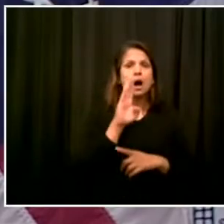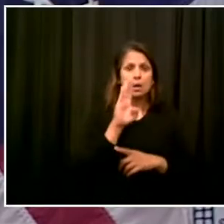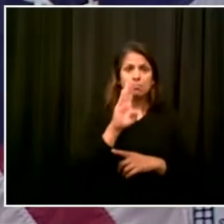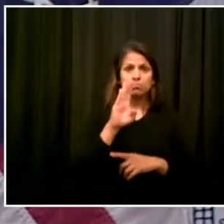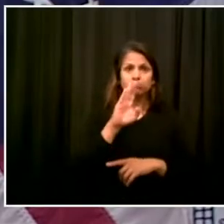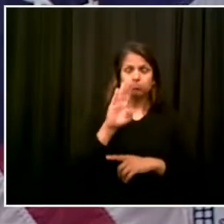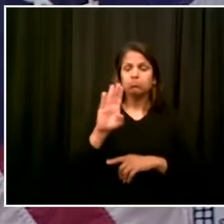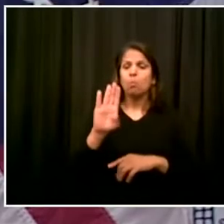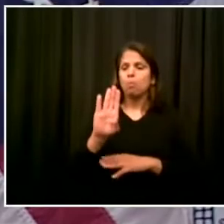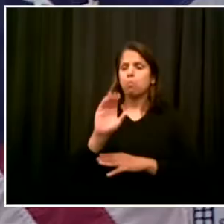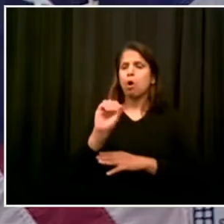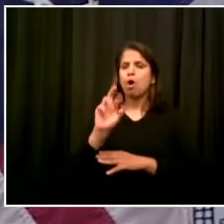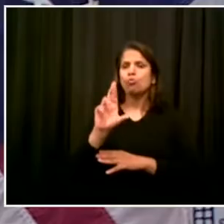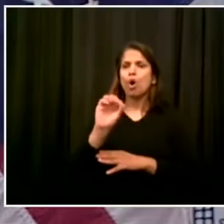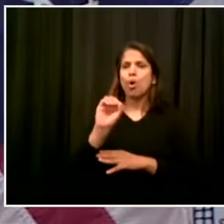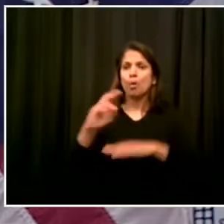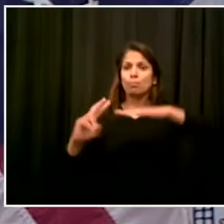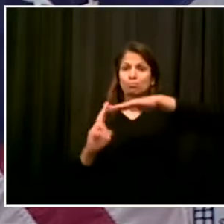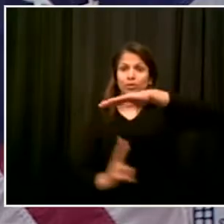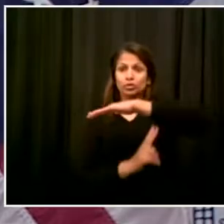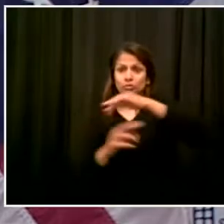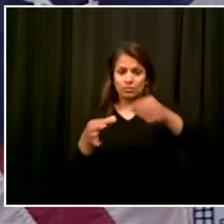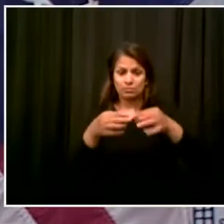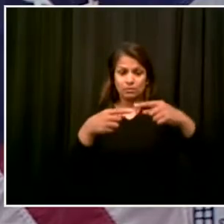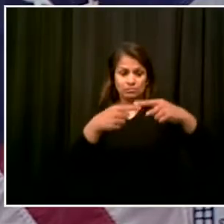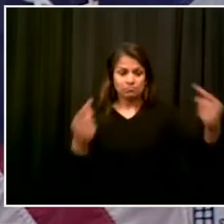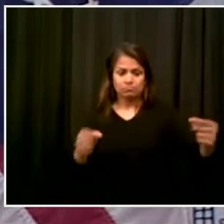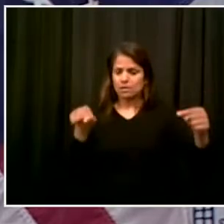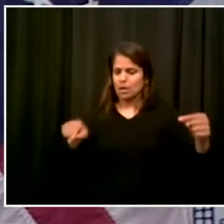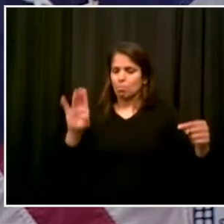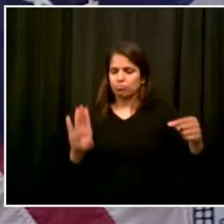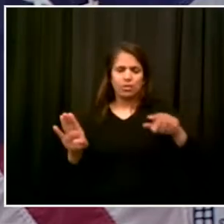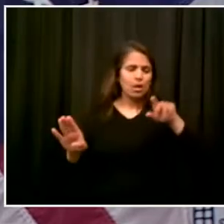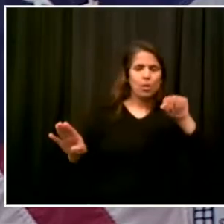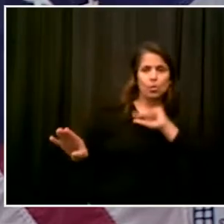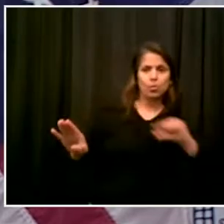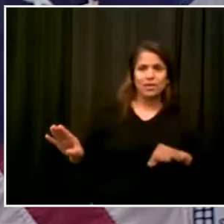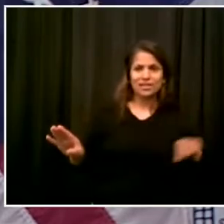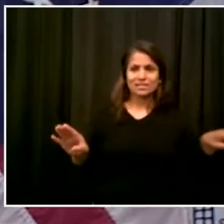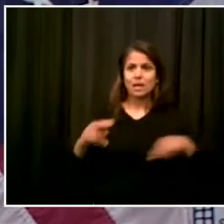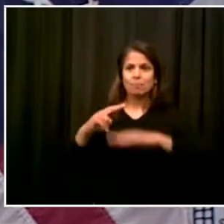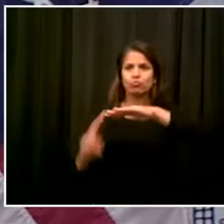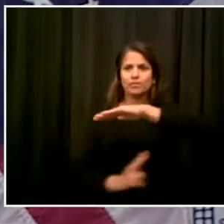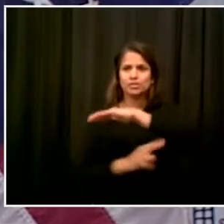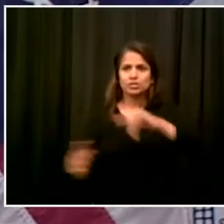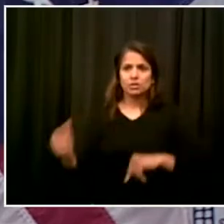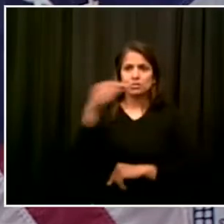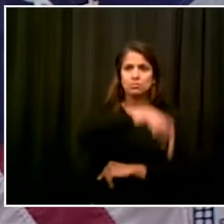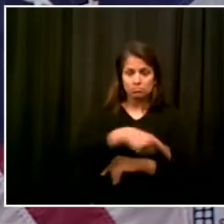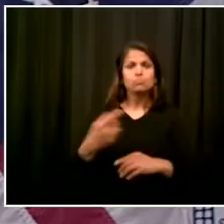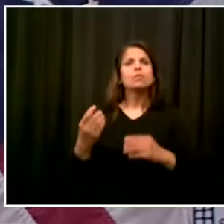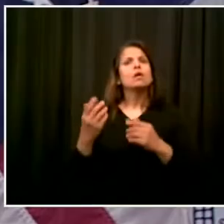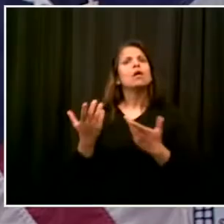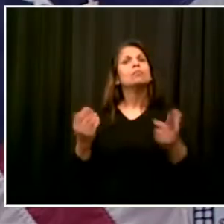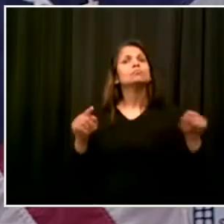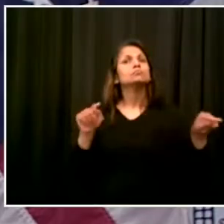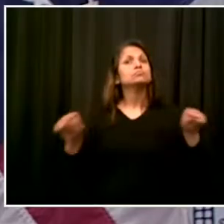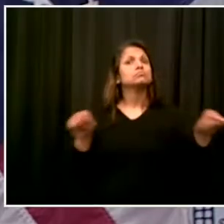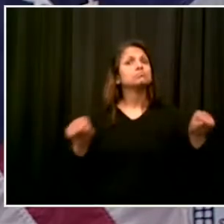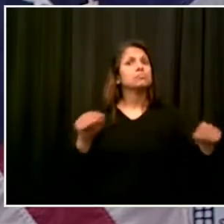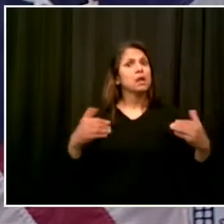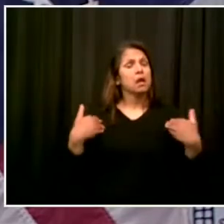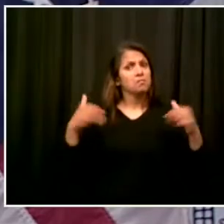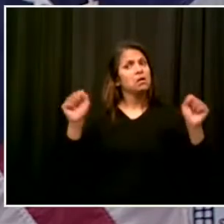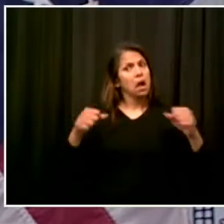that. Yeah, I'll turn to the Commissioner on in terms of new bridges. I mean, we should look at anything and everything. It's, given